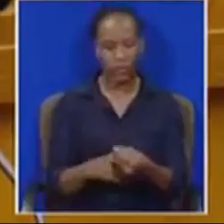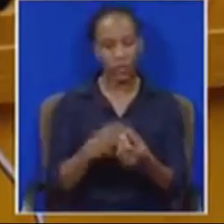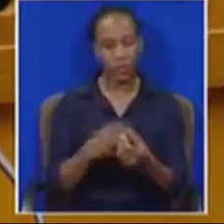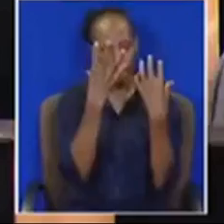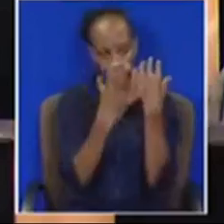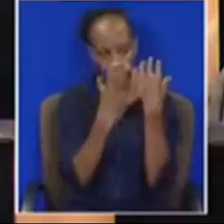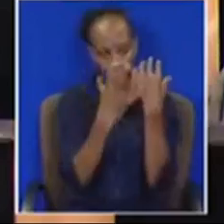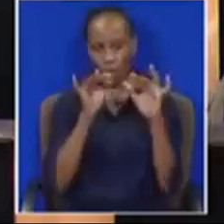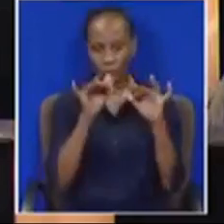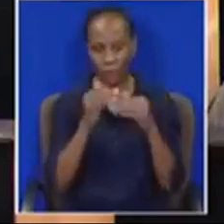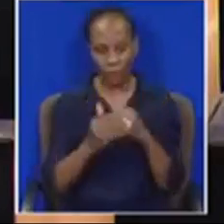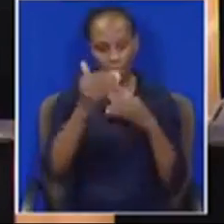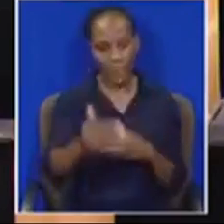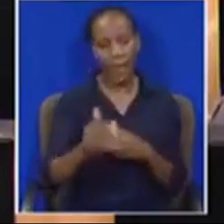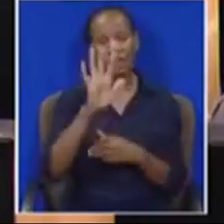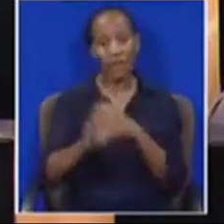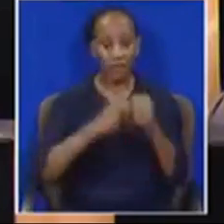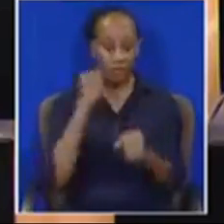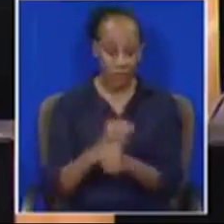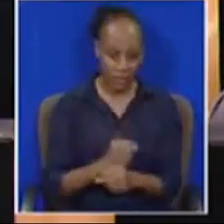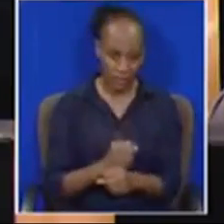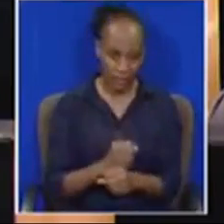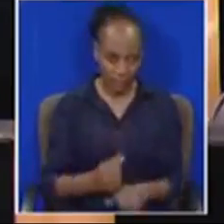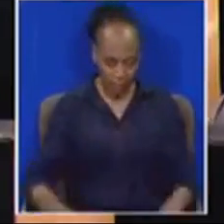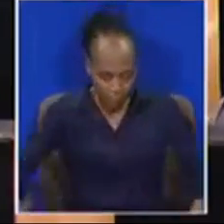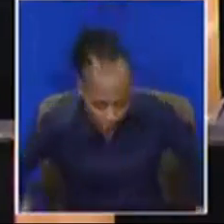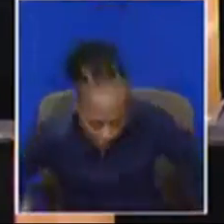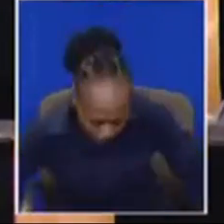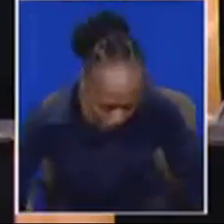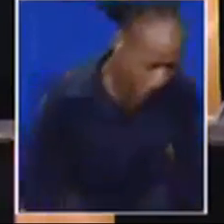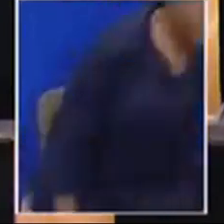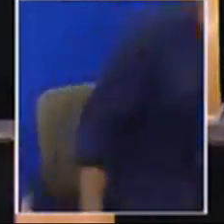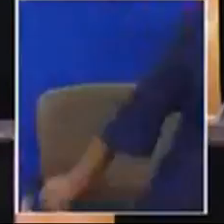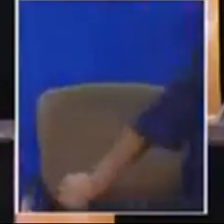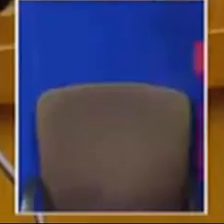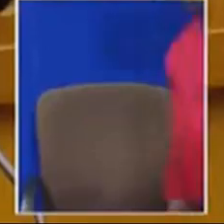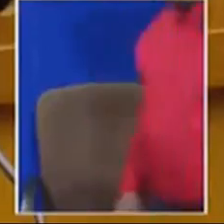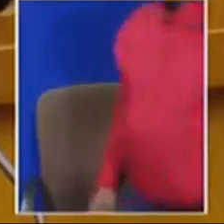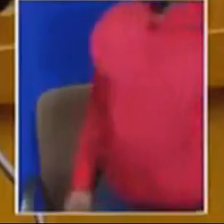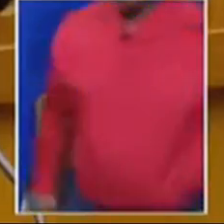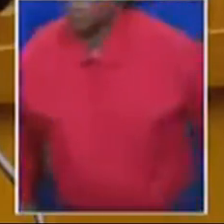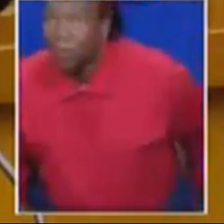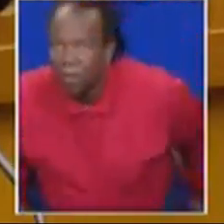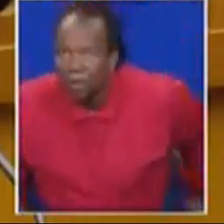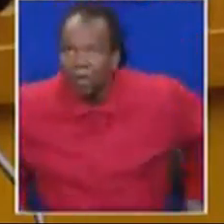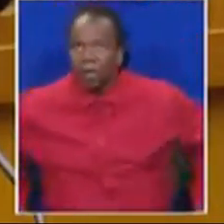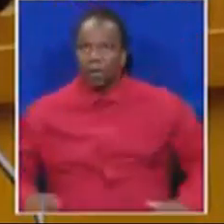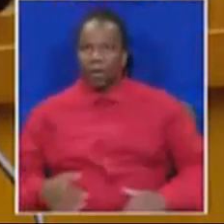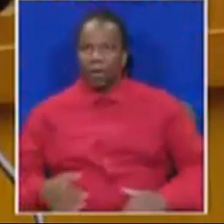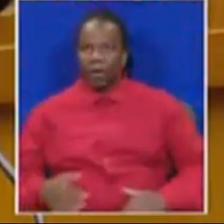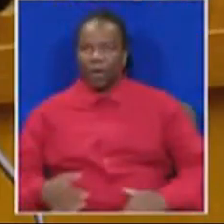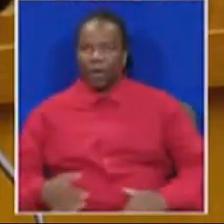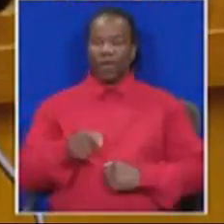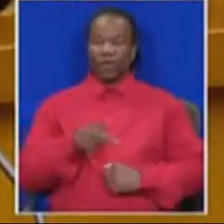Africans over a 5-year period. Starting this year, free higher education and